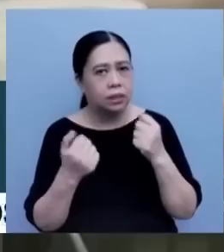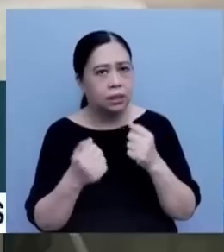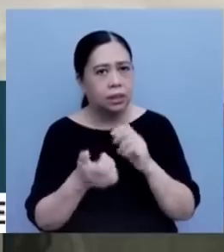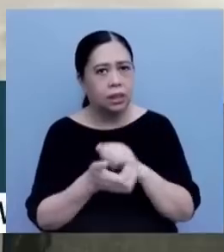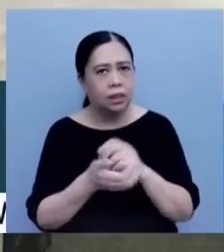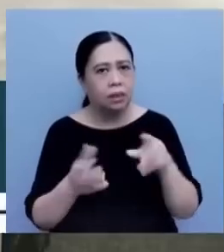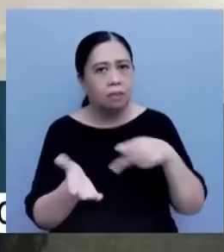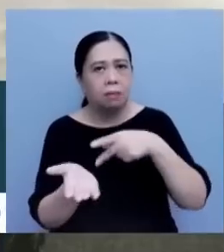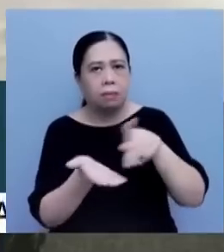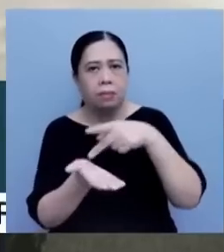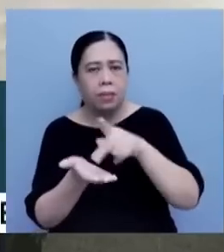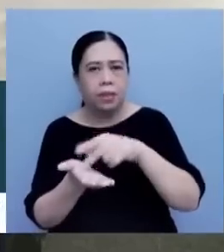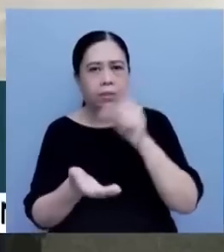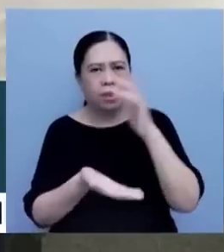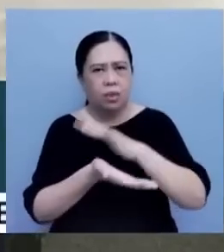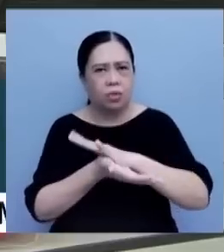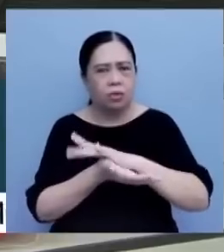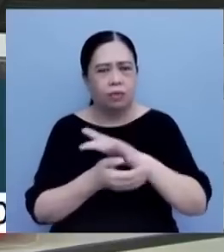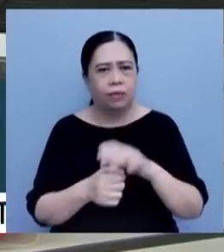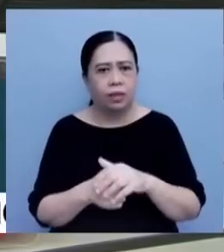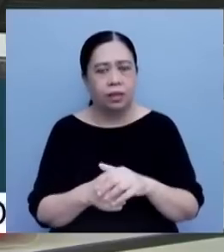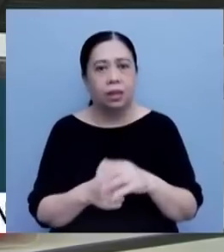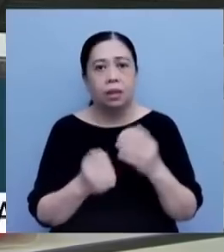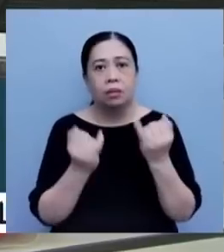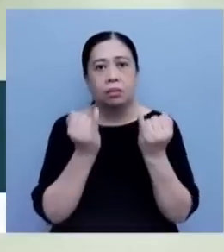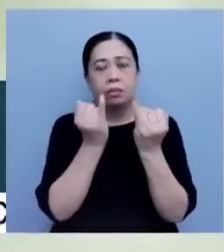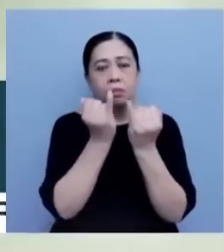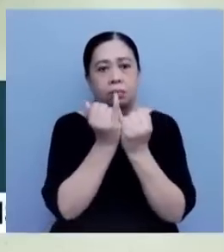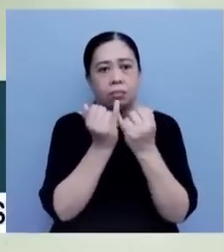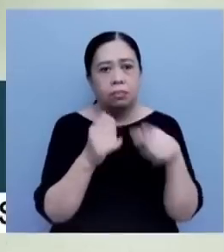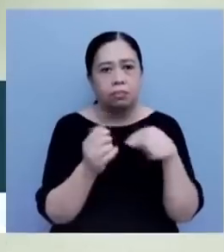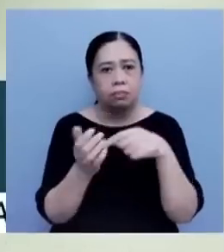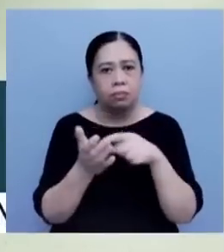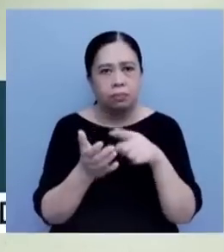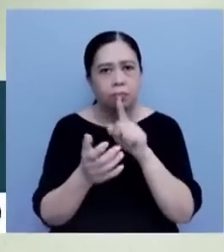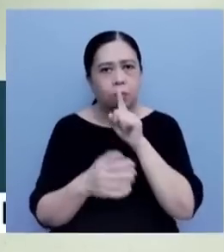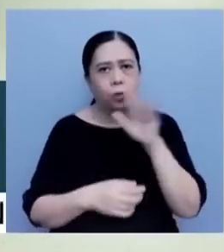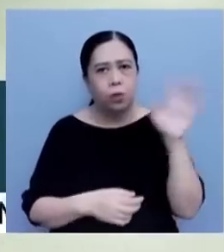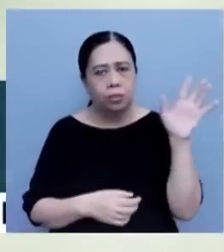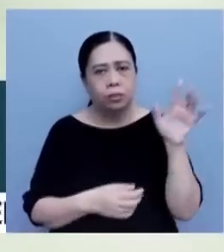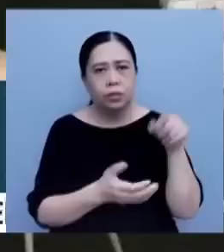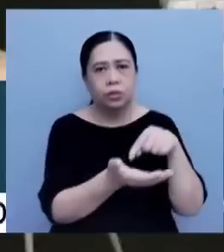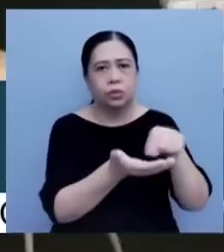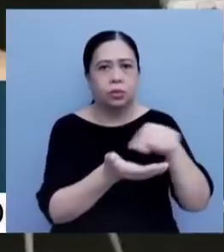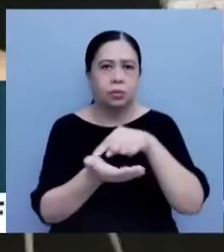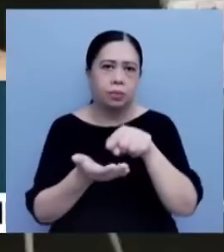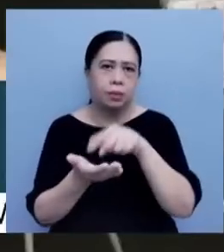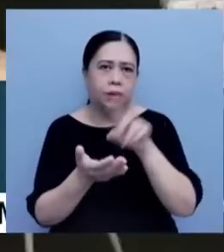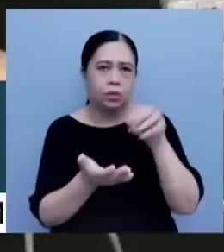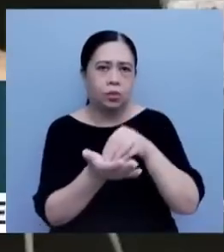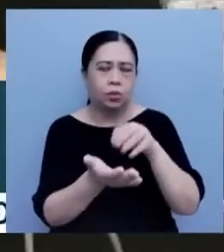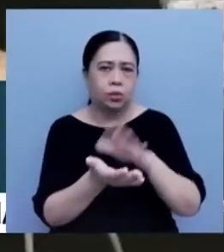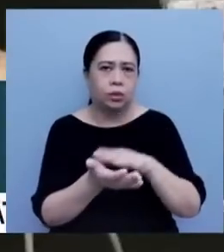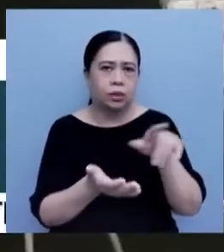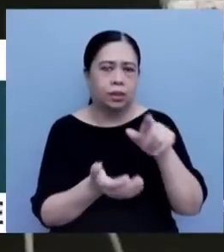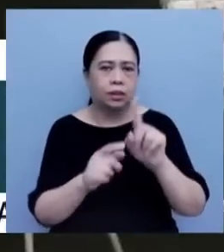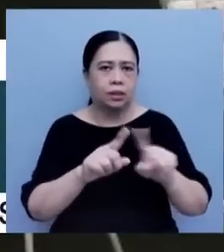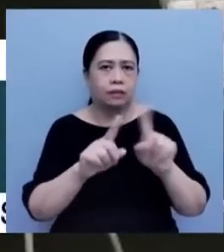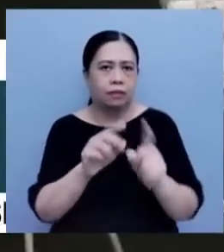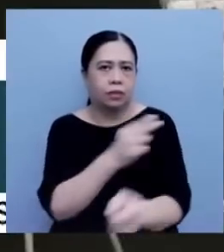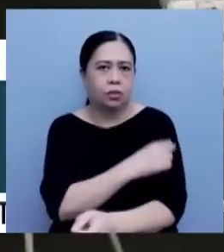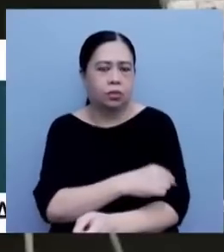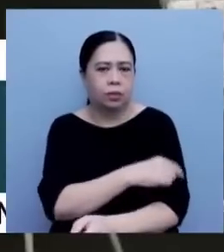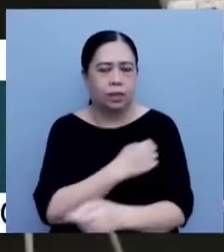frontliners. PhilHealth, for its part, vowed to settle its debt to various hospitals. I'm happy to state